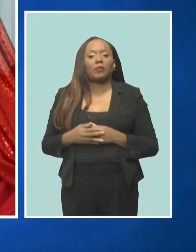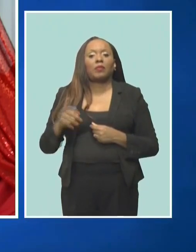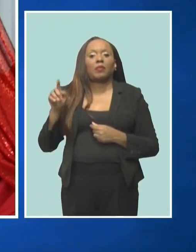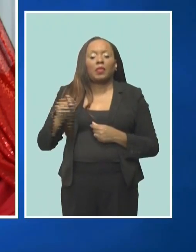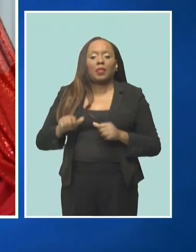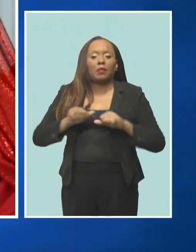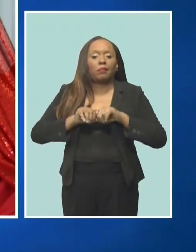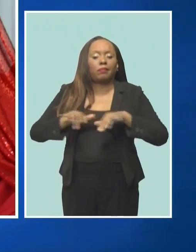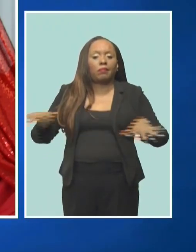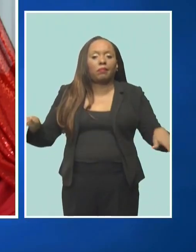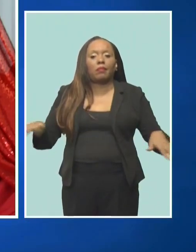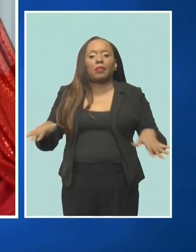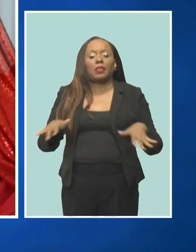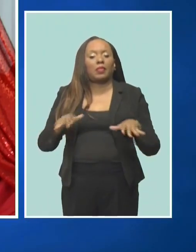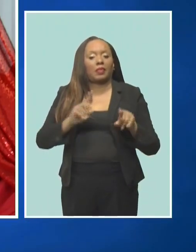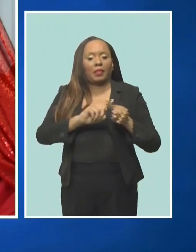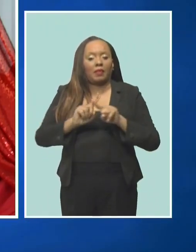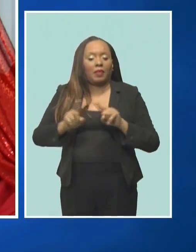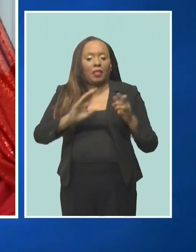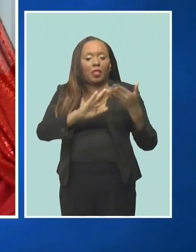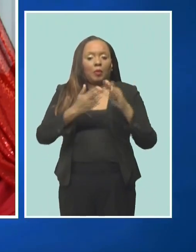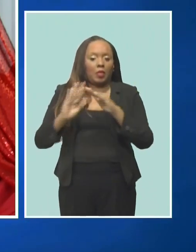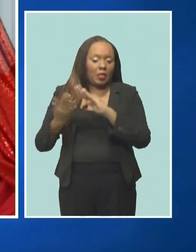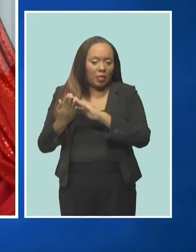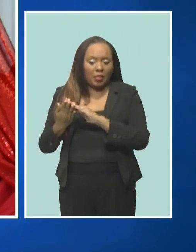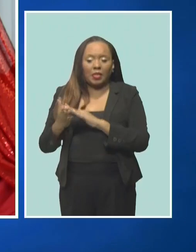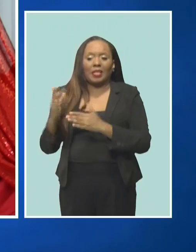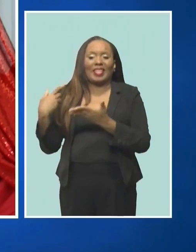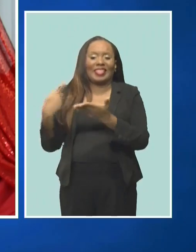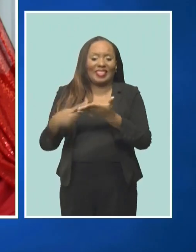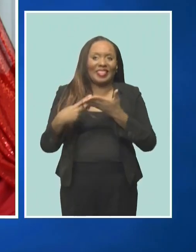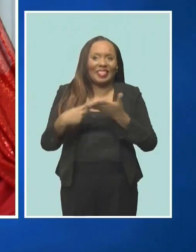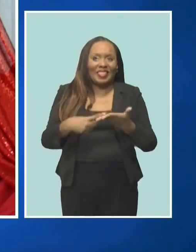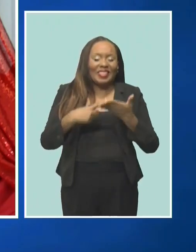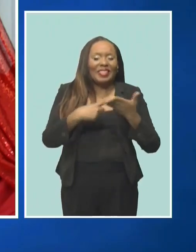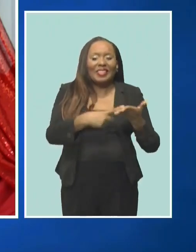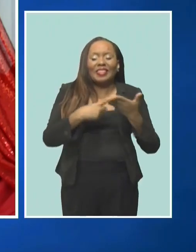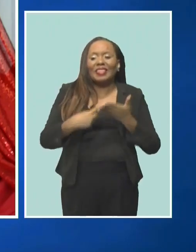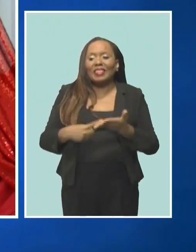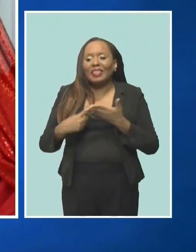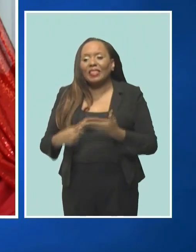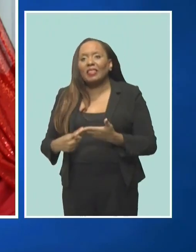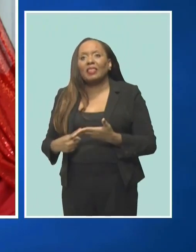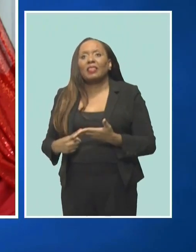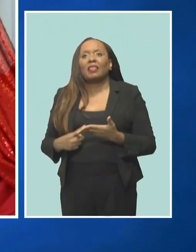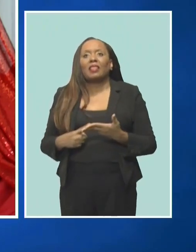and begin these discussions with them where they are.